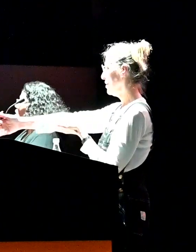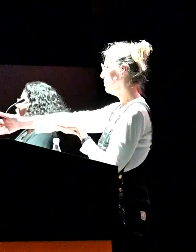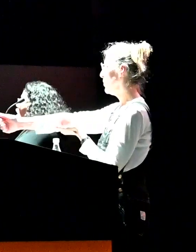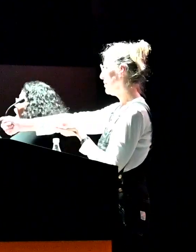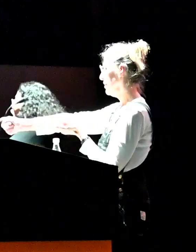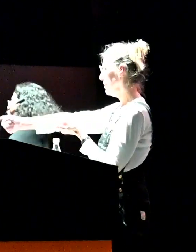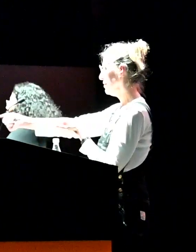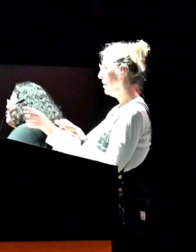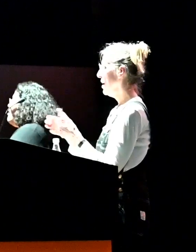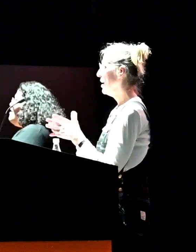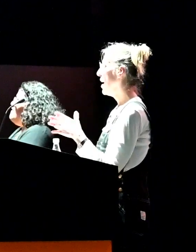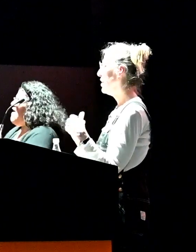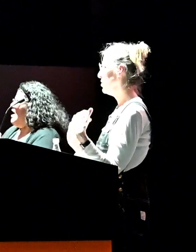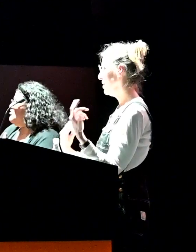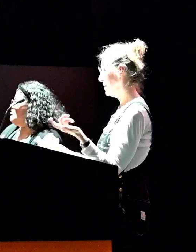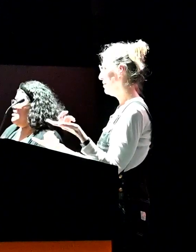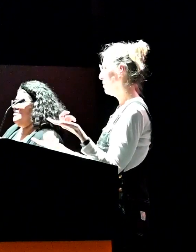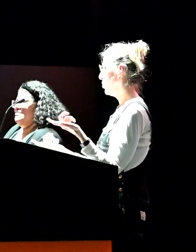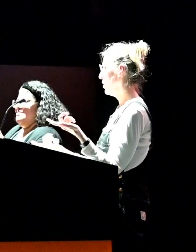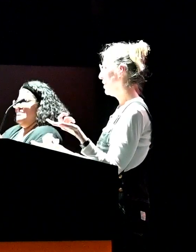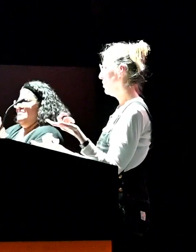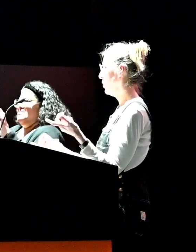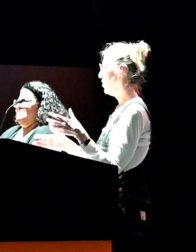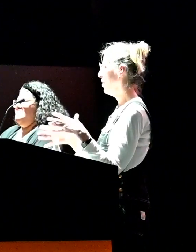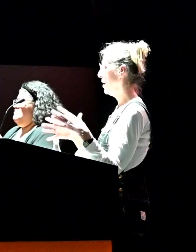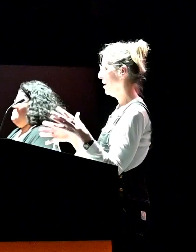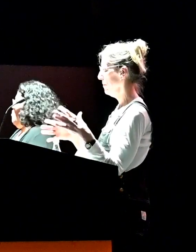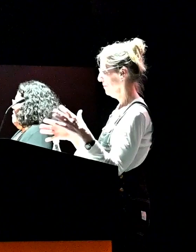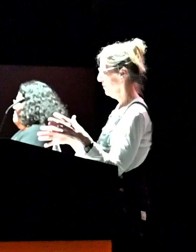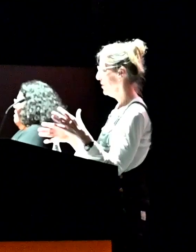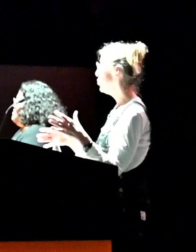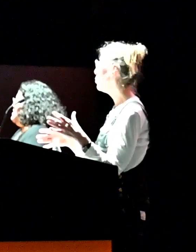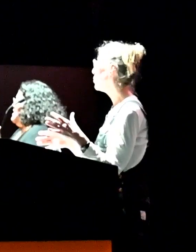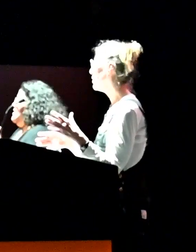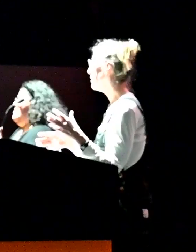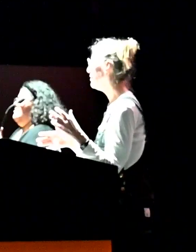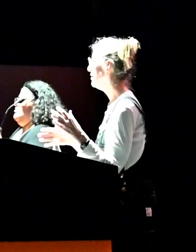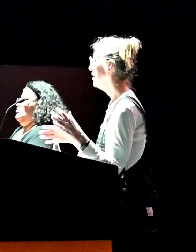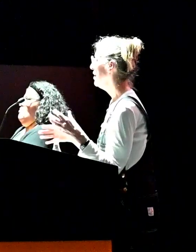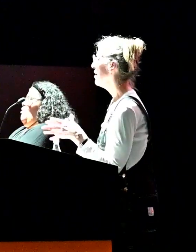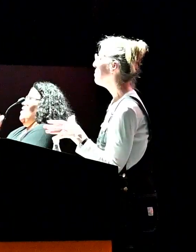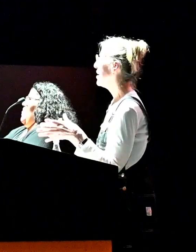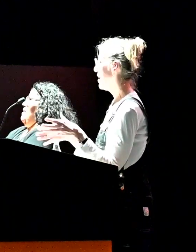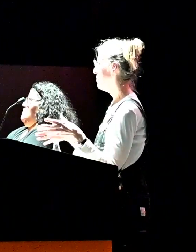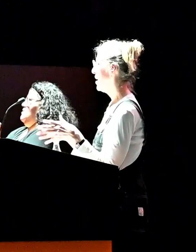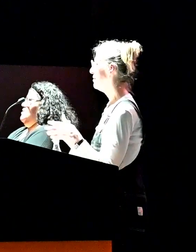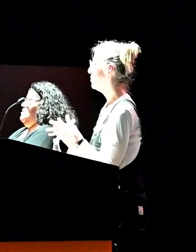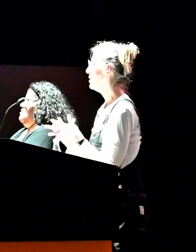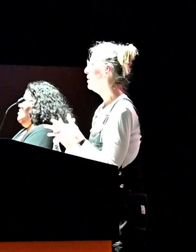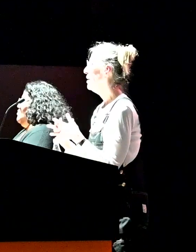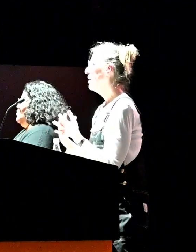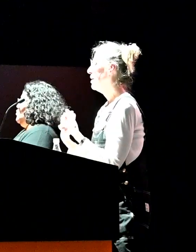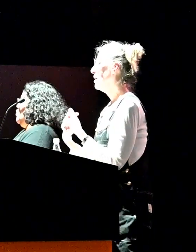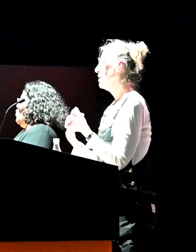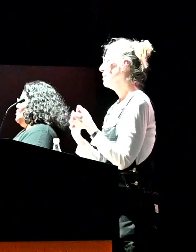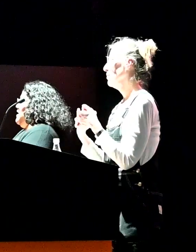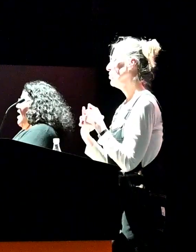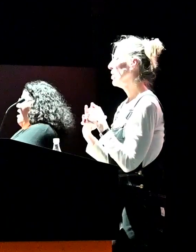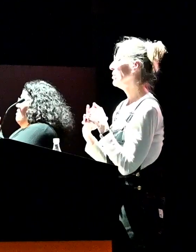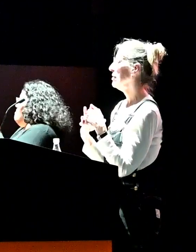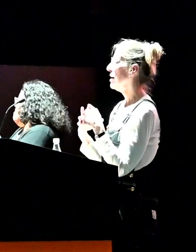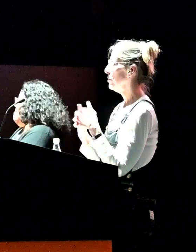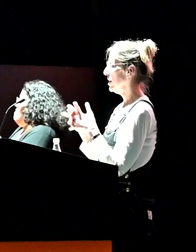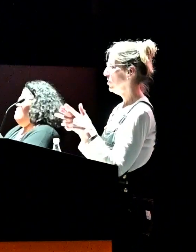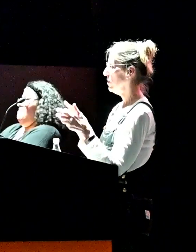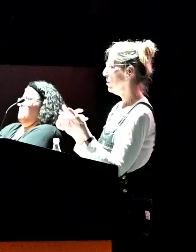go with this business, and how do you need to support it with the tools that make that possible.